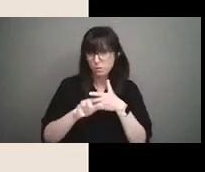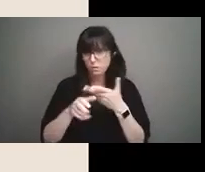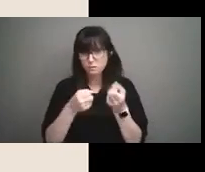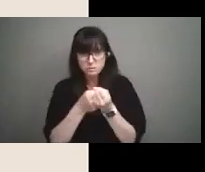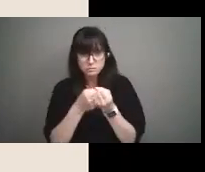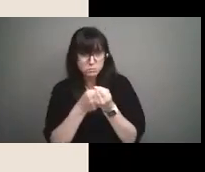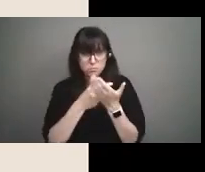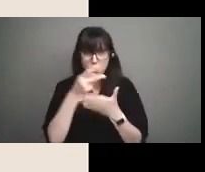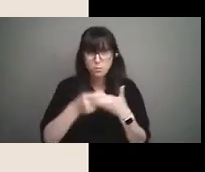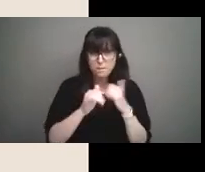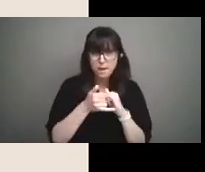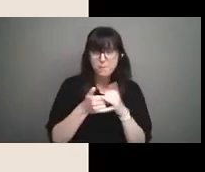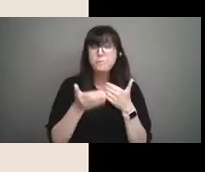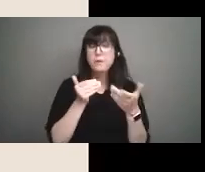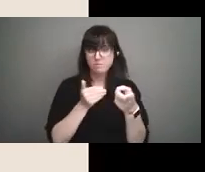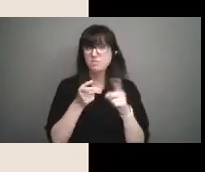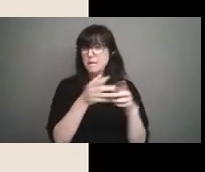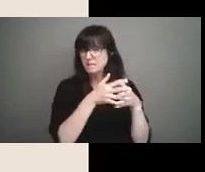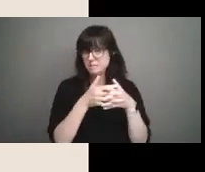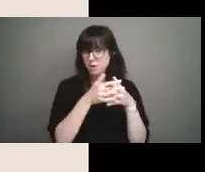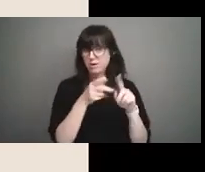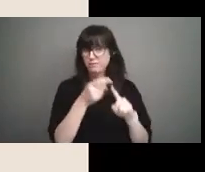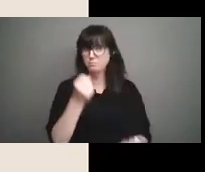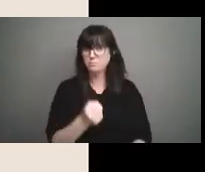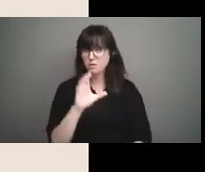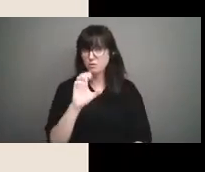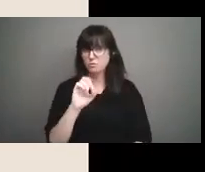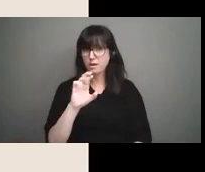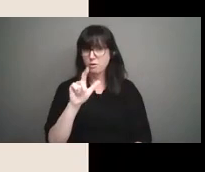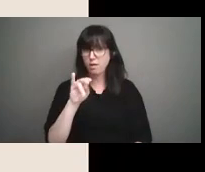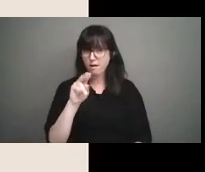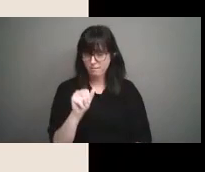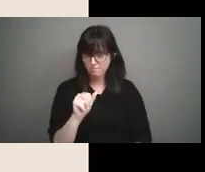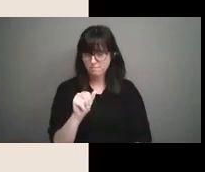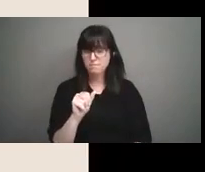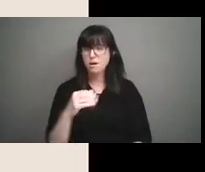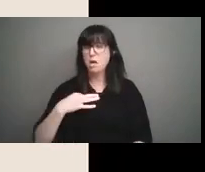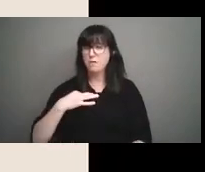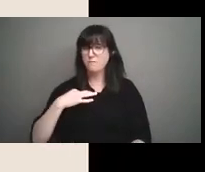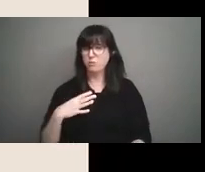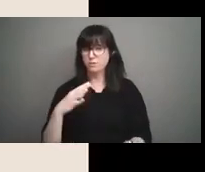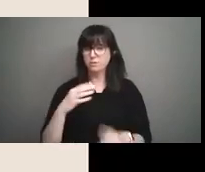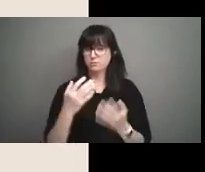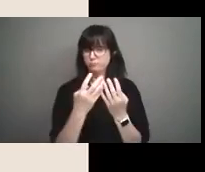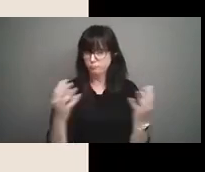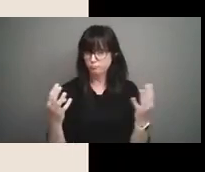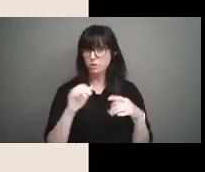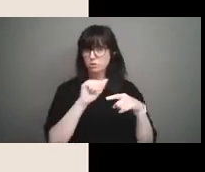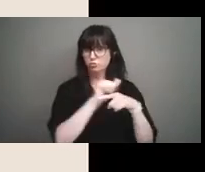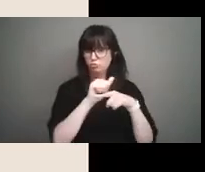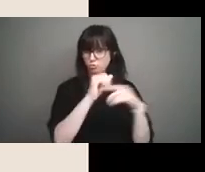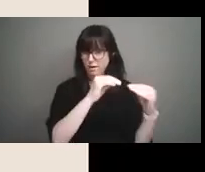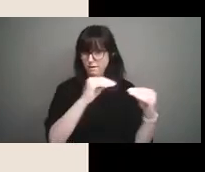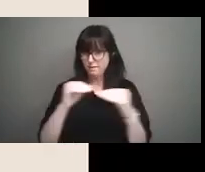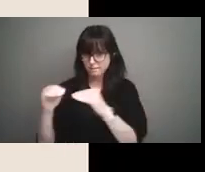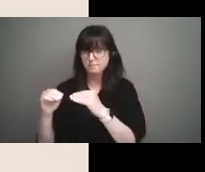this program comes out of the US at South Carolina, and they train volunteers to really help